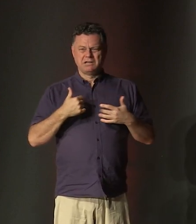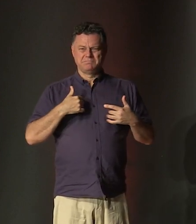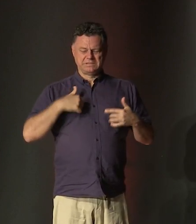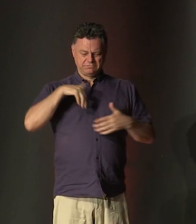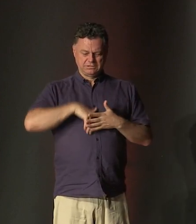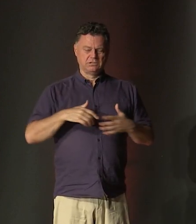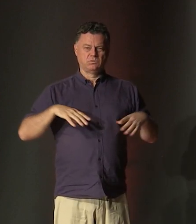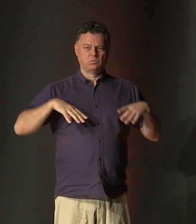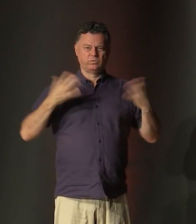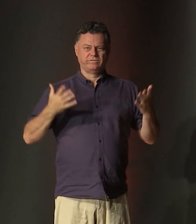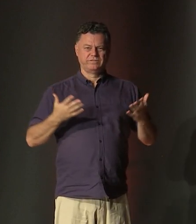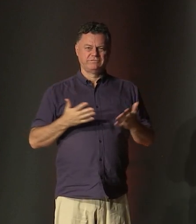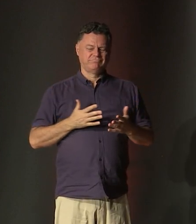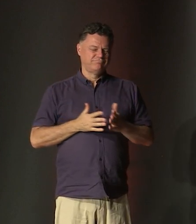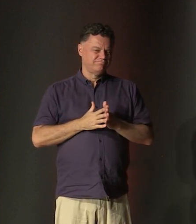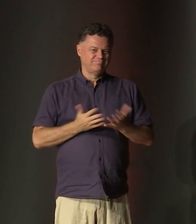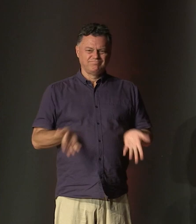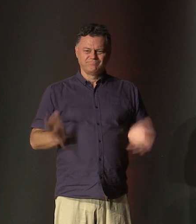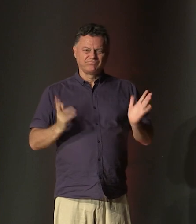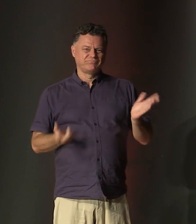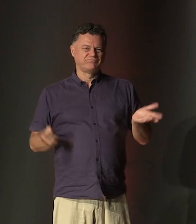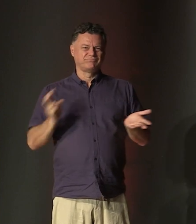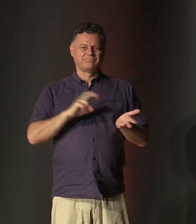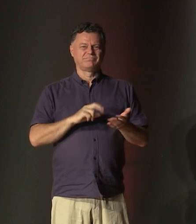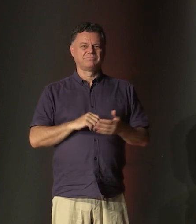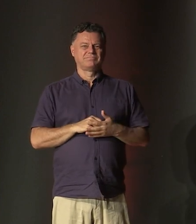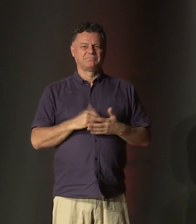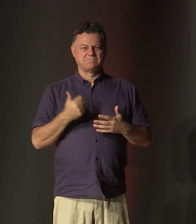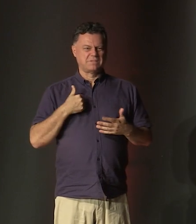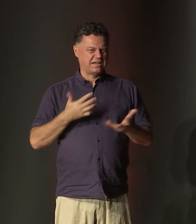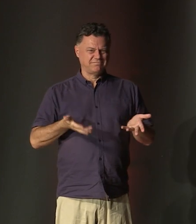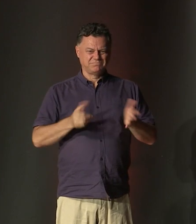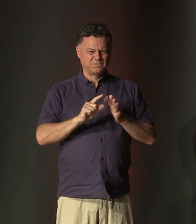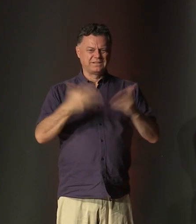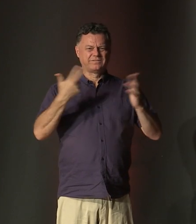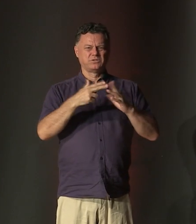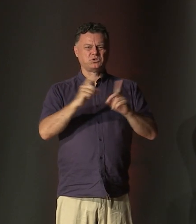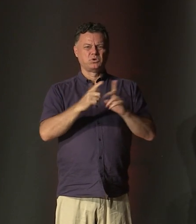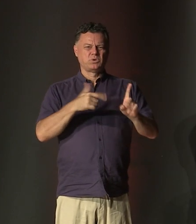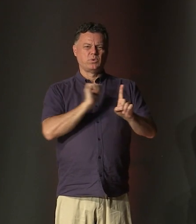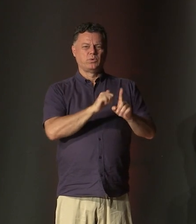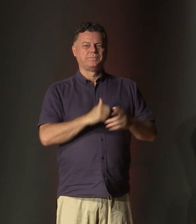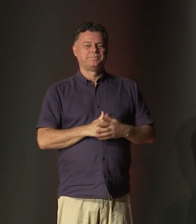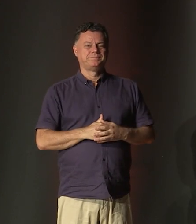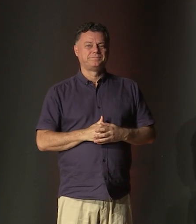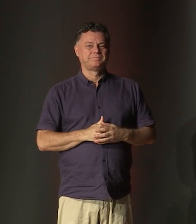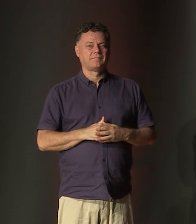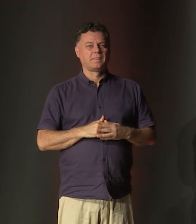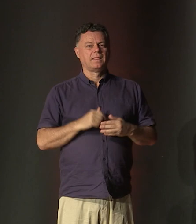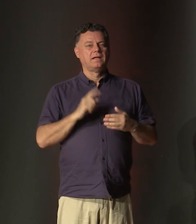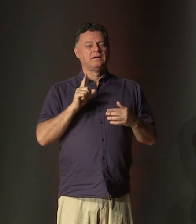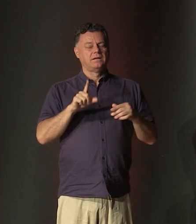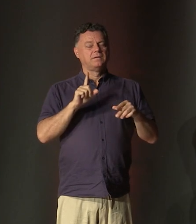compassionate motivation was, well, unstoppable. It was textured